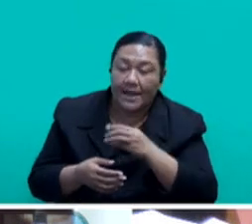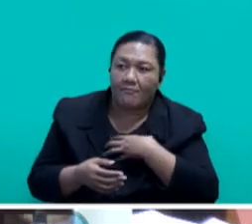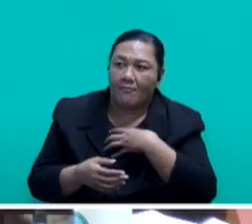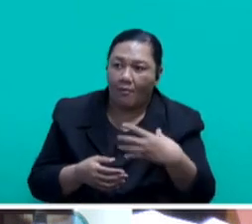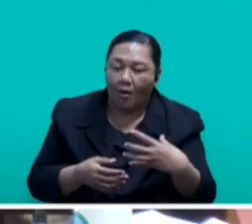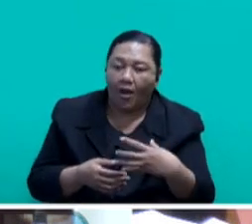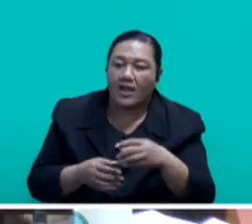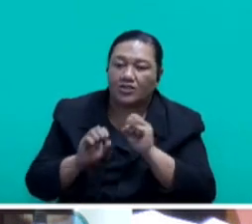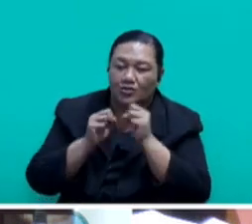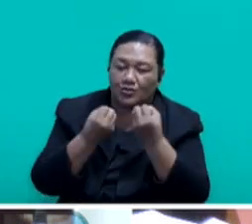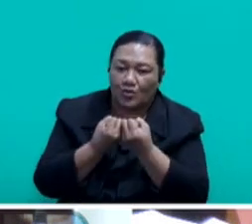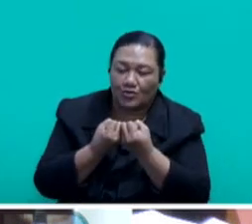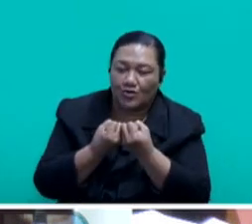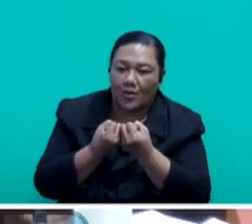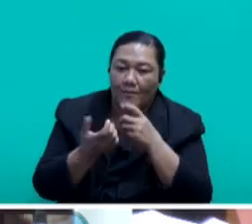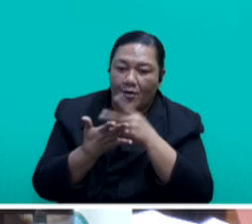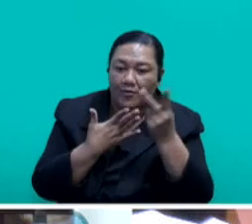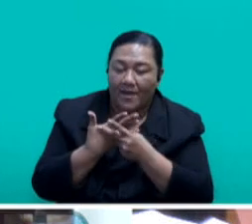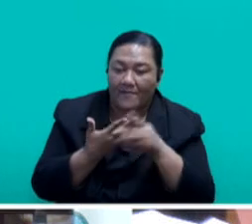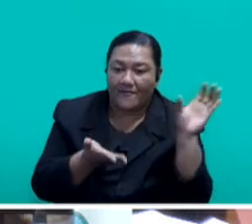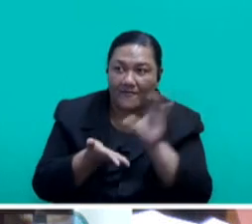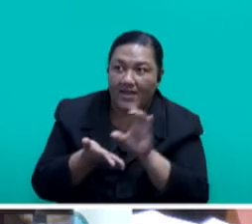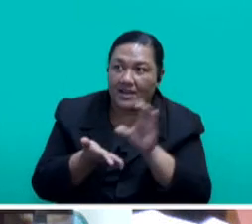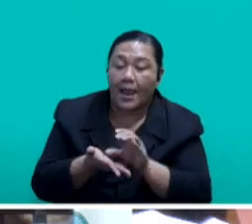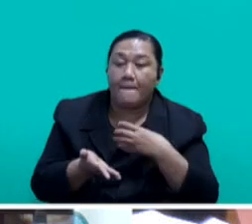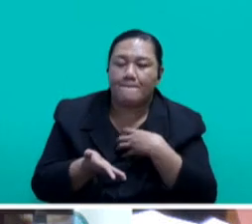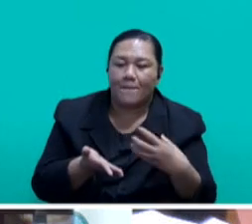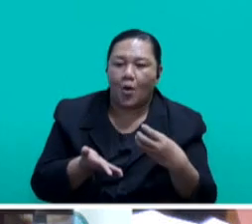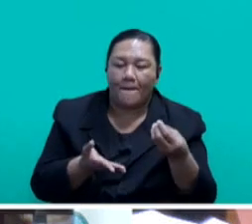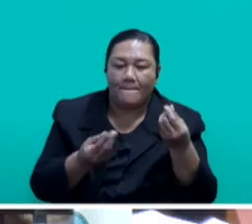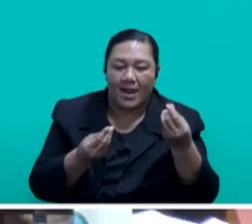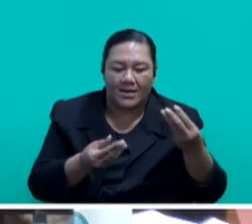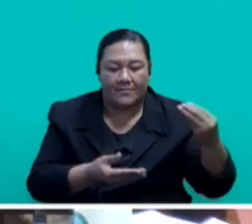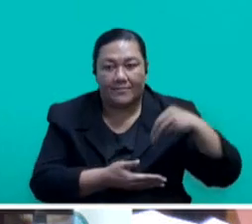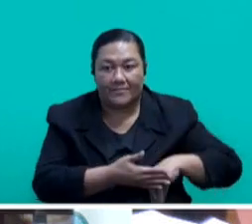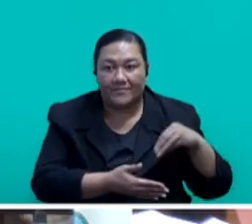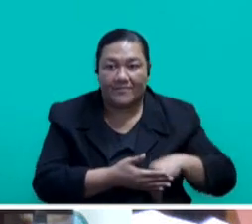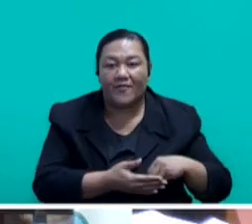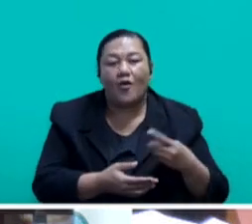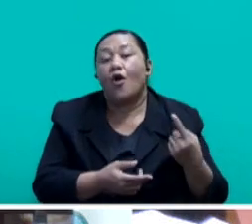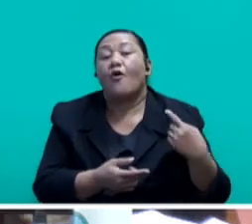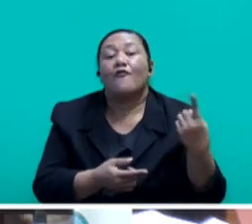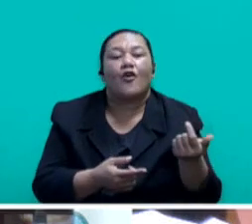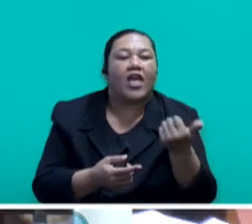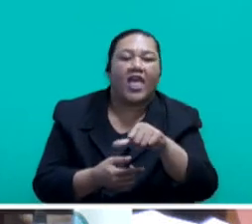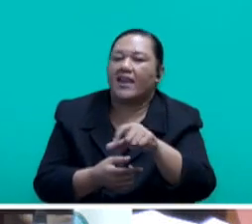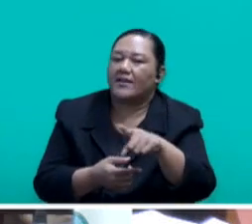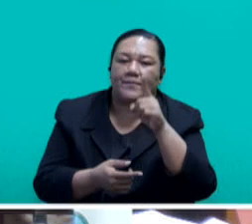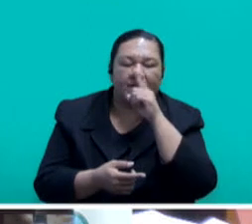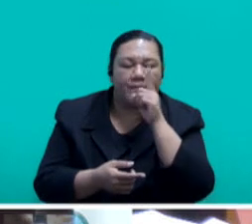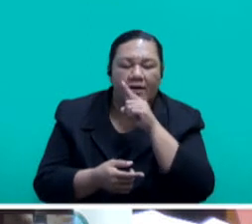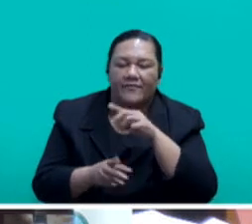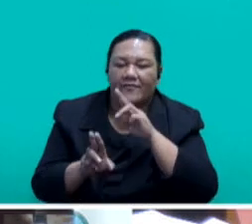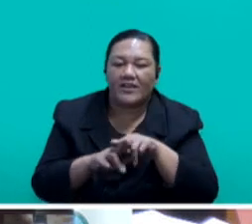and funding that actually puts more money in the pockets of ordinary Fijians than anything else, whose buying wish